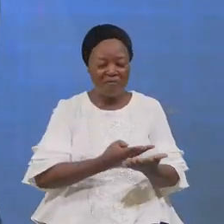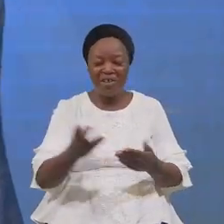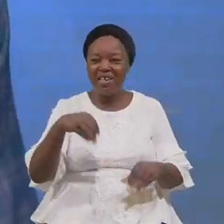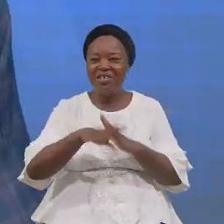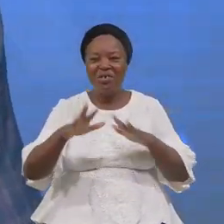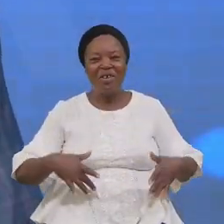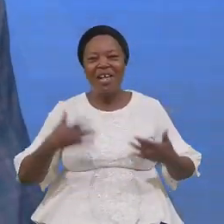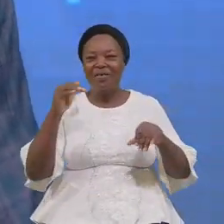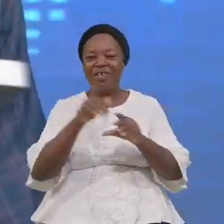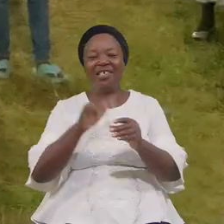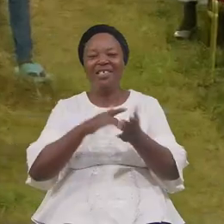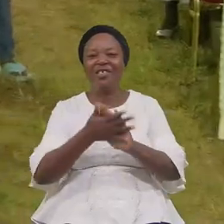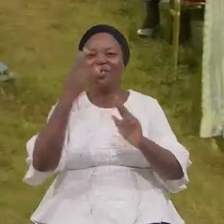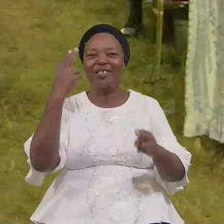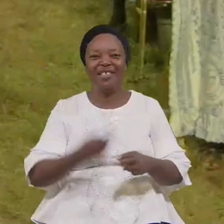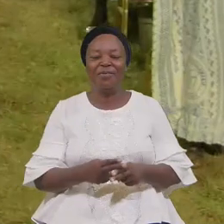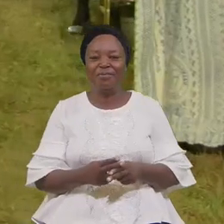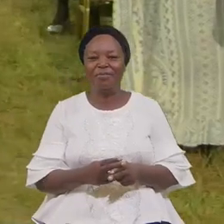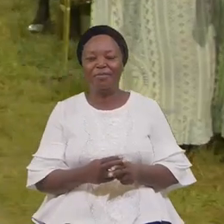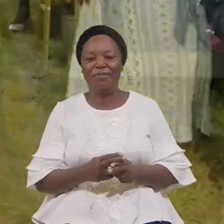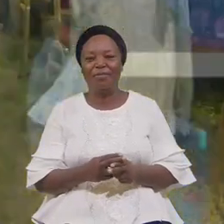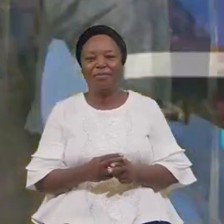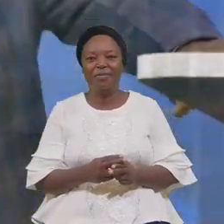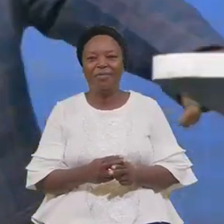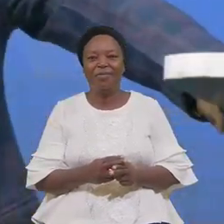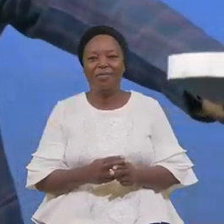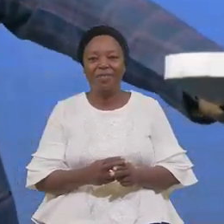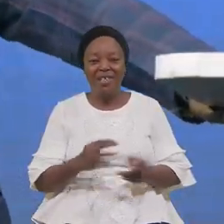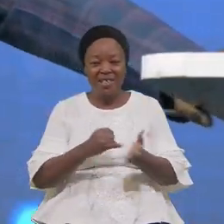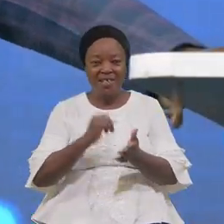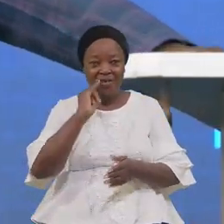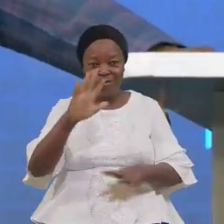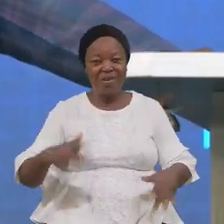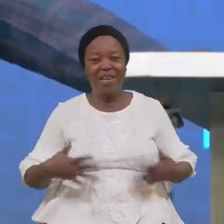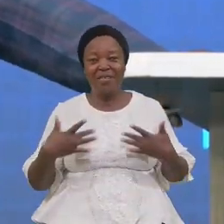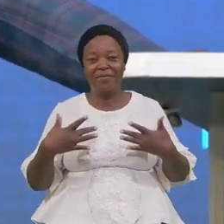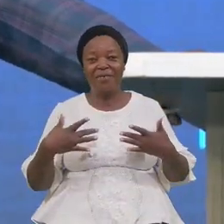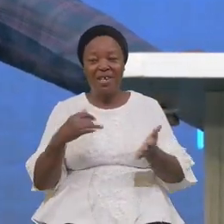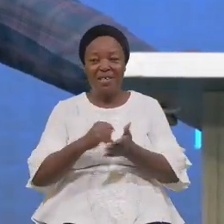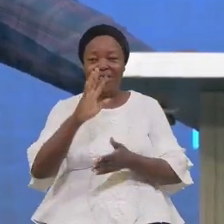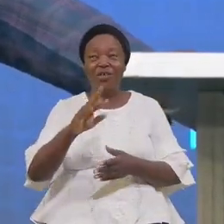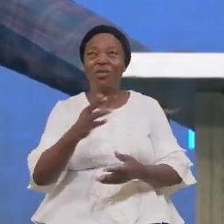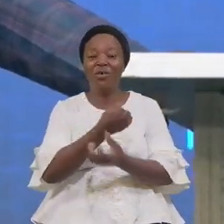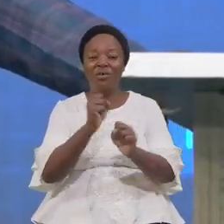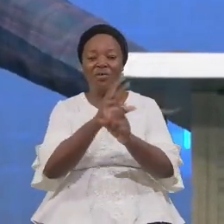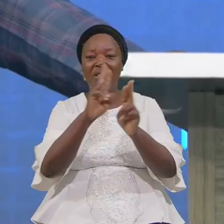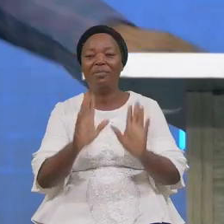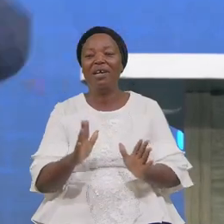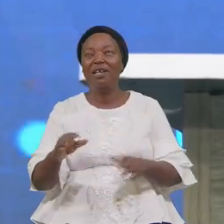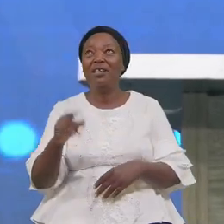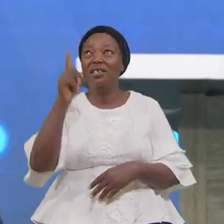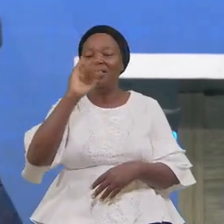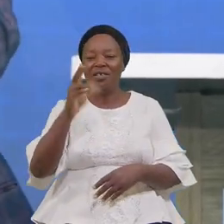in Jesus' name. Yeah. It's your life. It's your redeemer. It's your